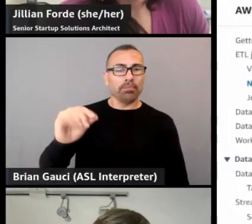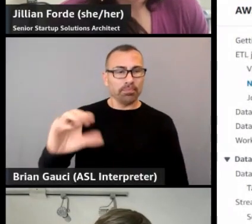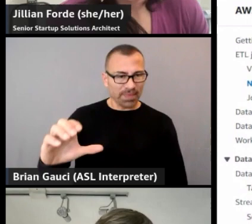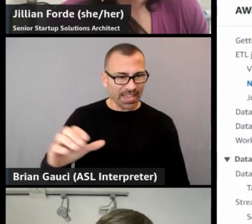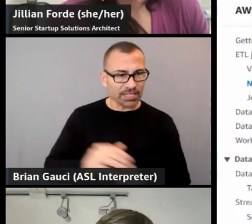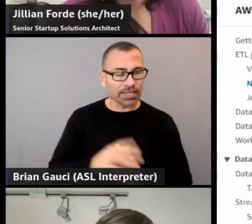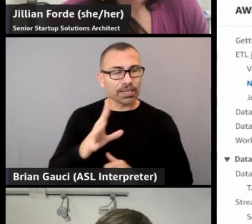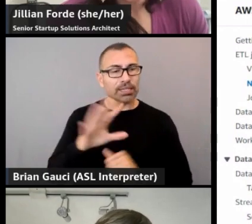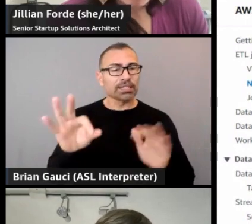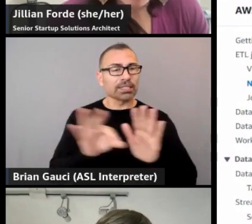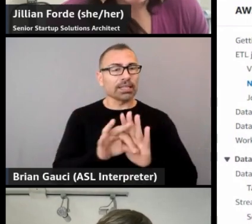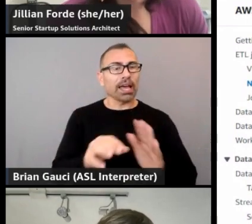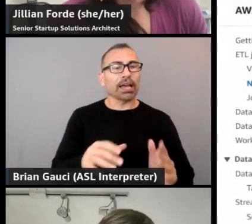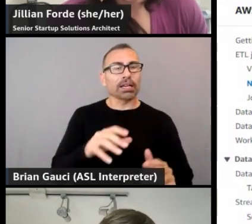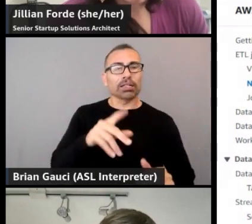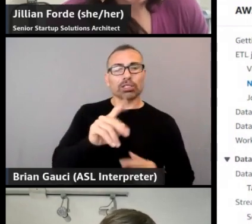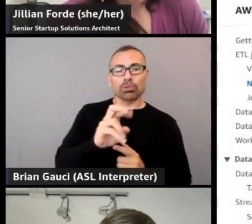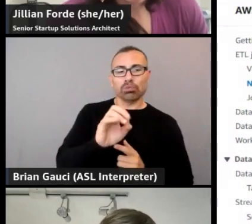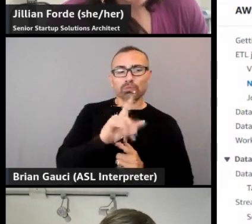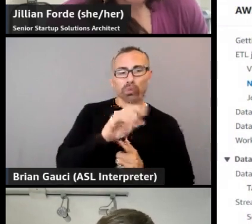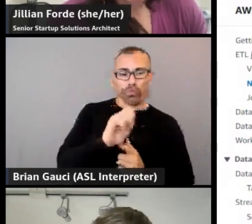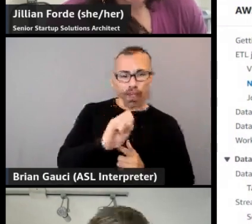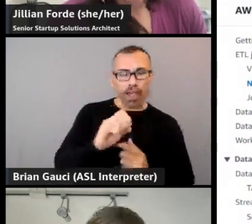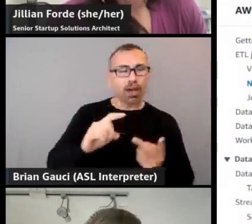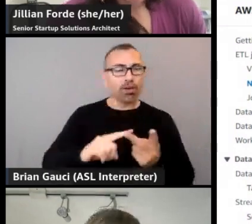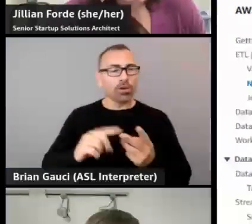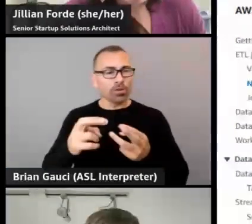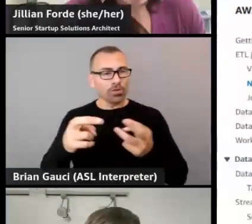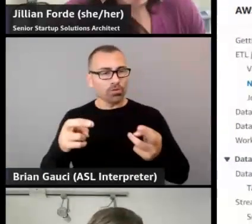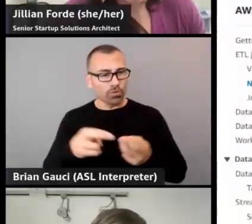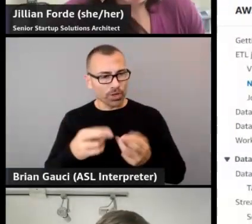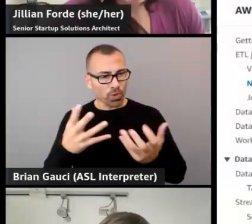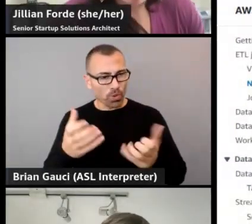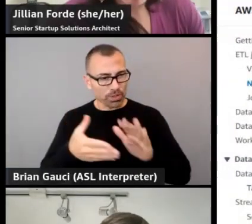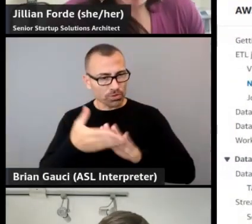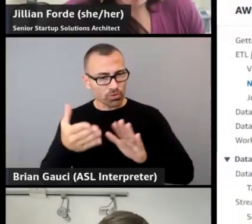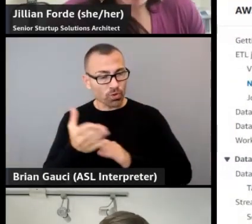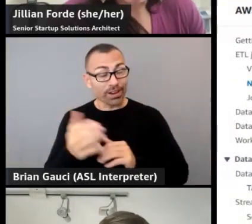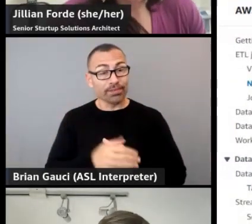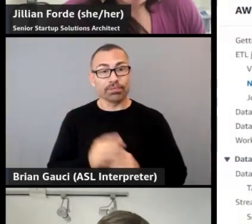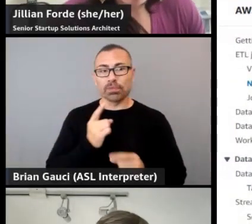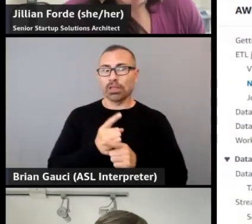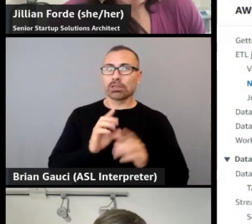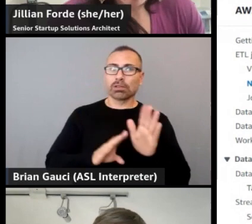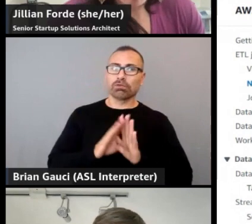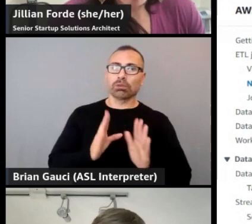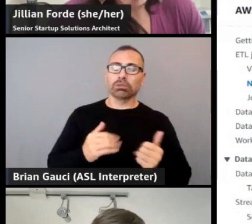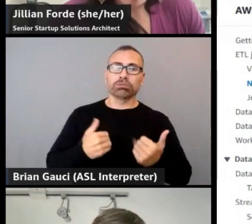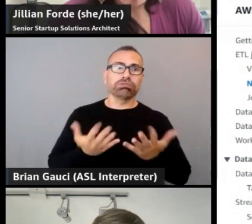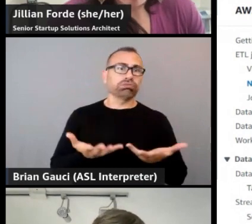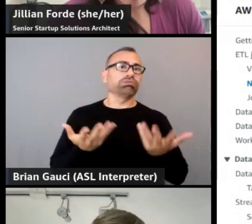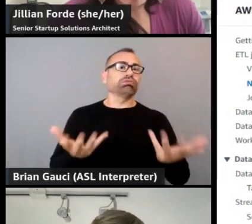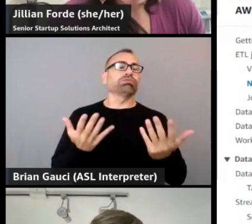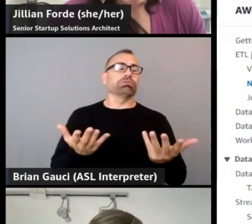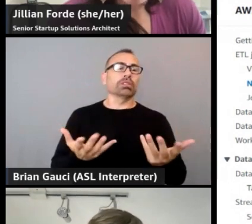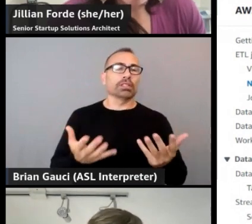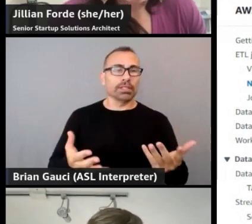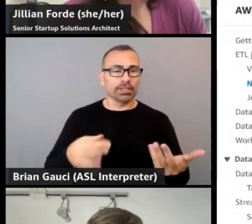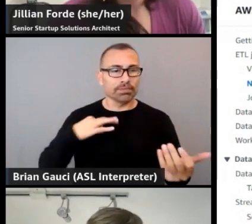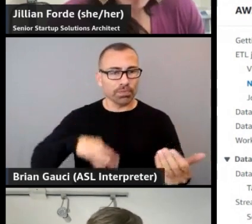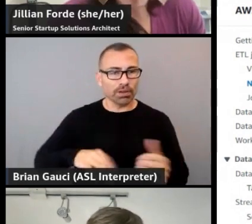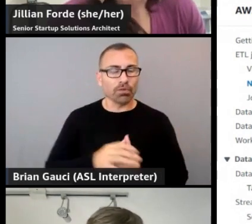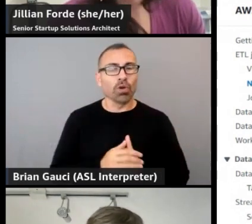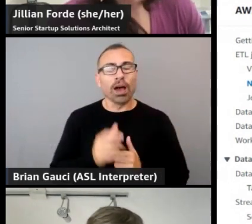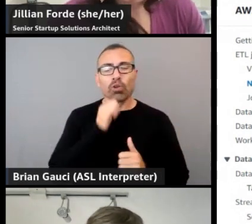it. And as a developer, this is very handy, right? So now I don't have to actually go and muck up some configuration. It's right there in the notebook. I can just